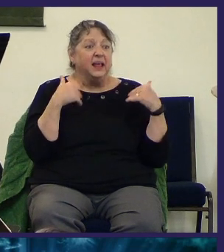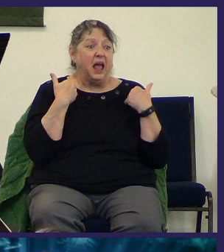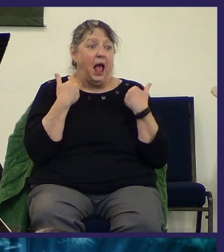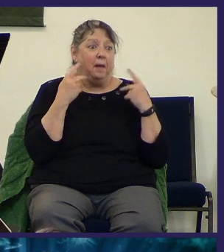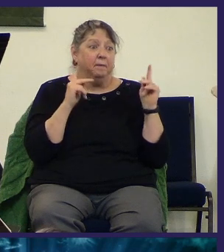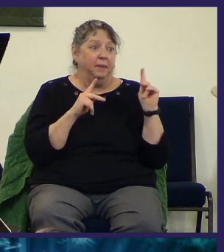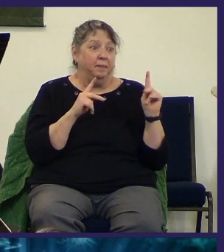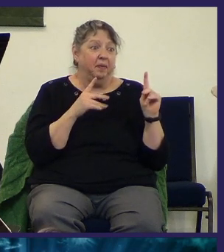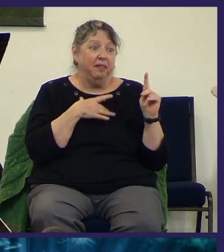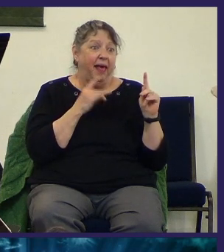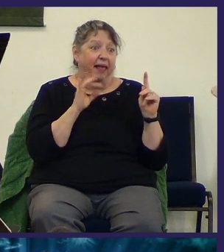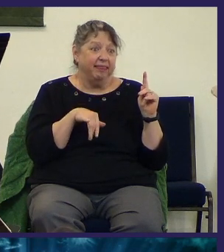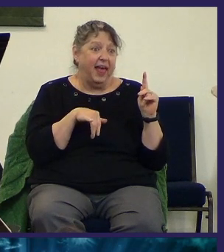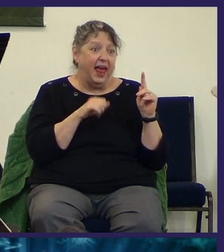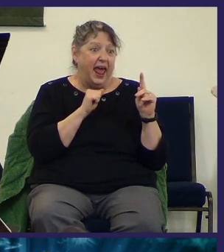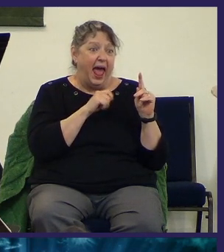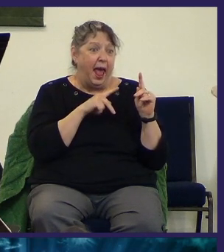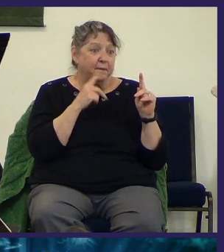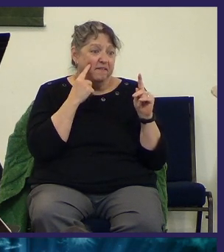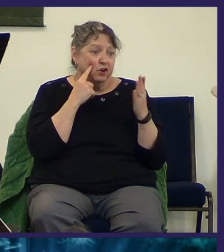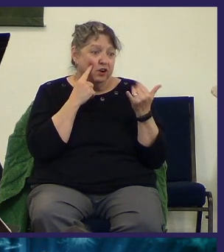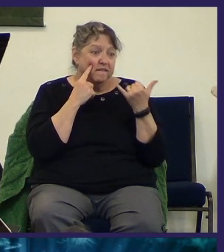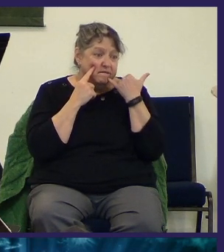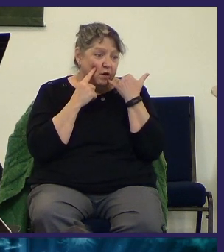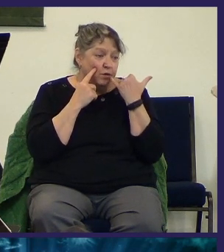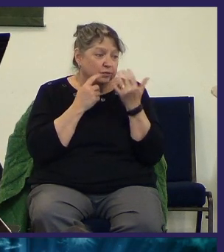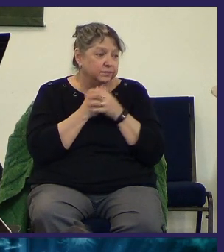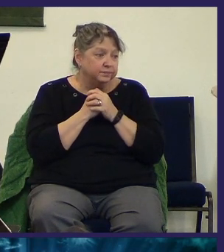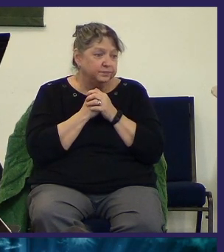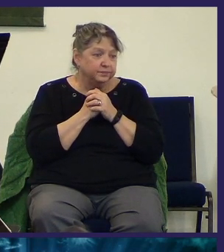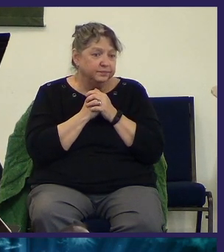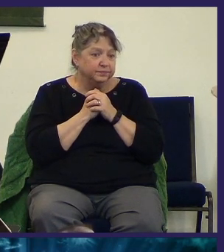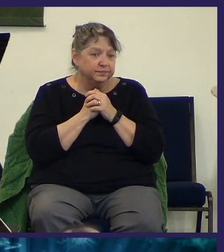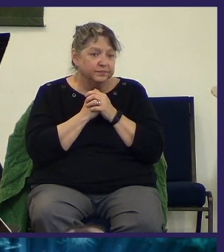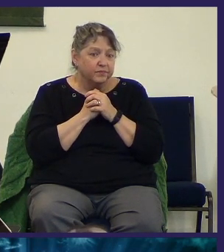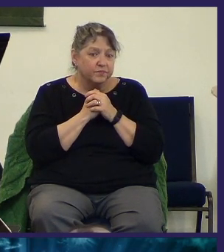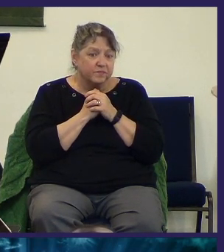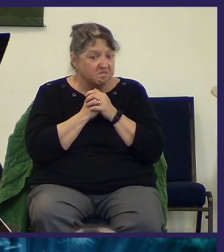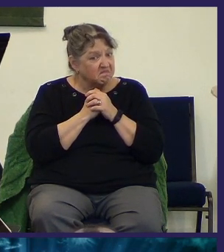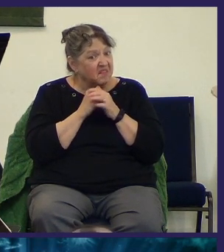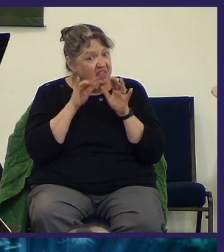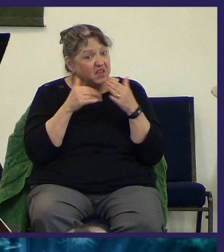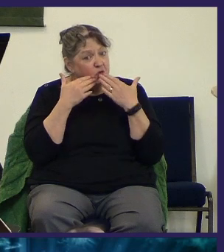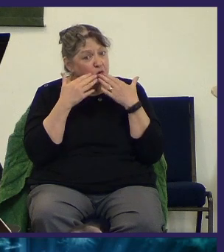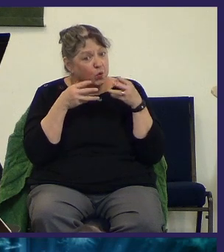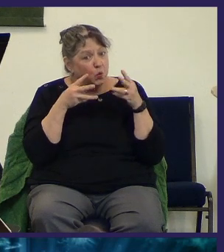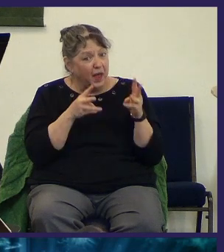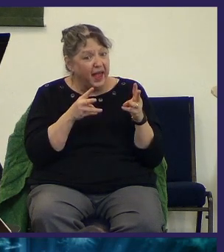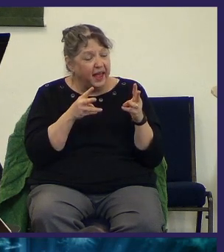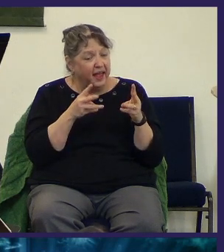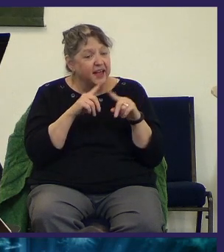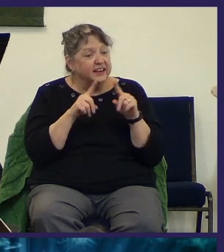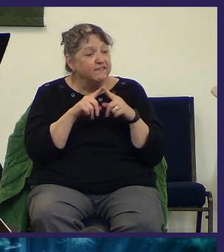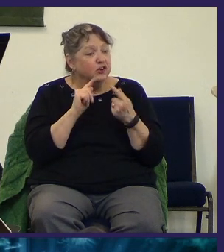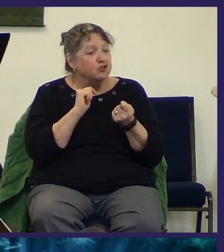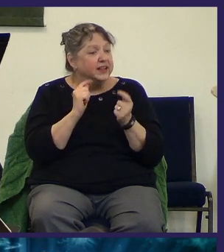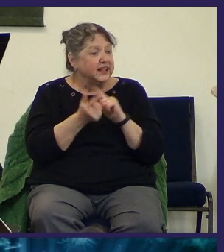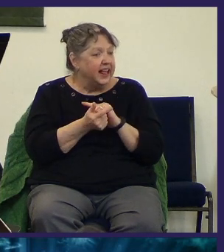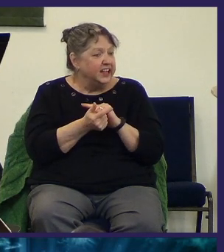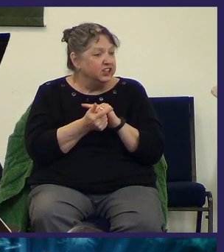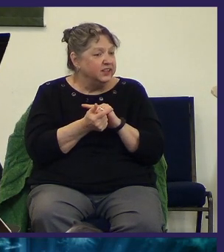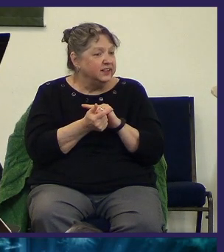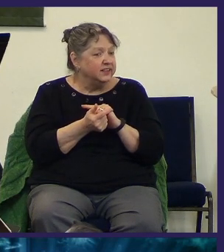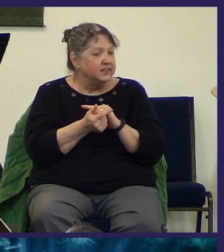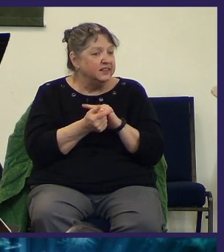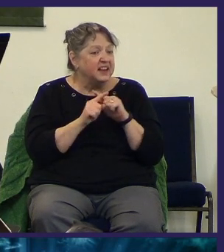here but a lot of people use their phone for instead of their bible and that's that's a great opportunity you get different translations uh